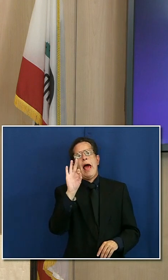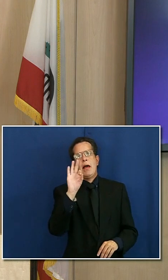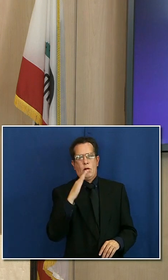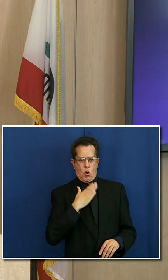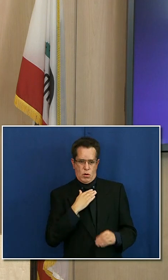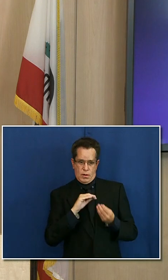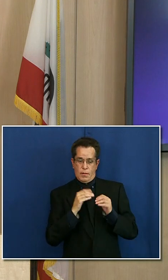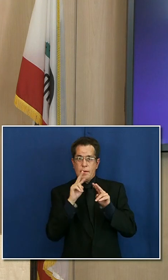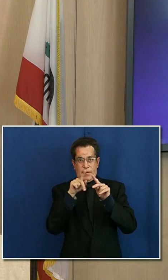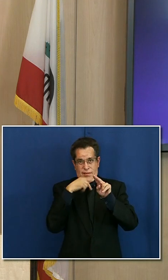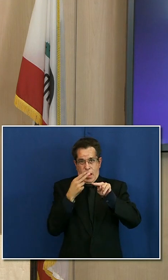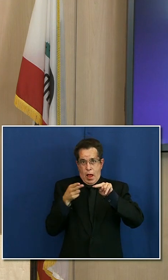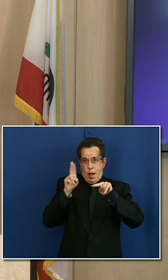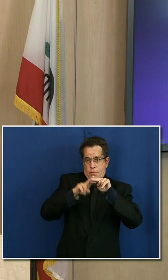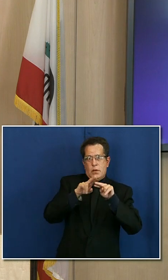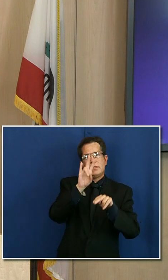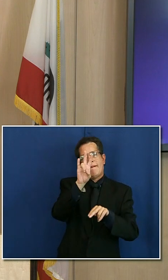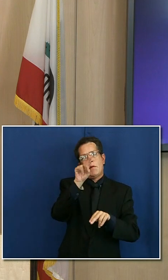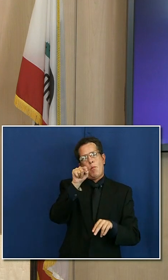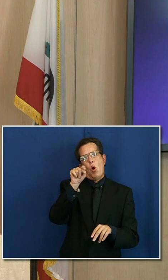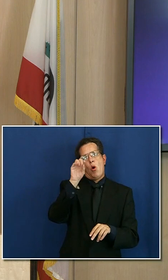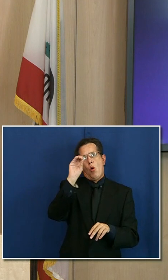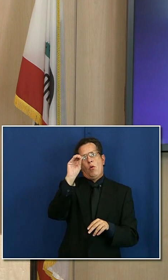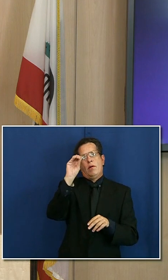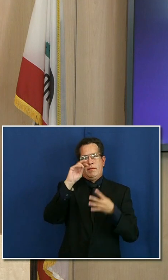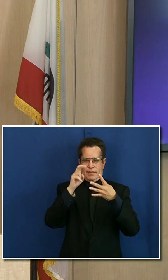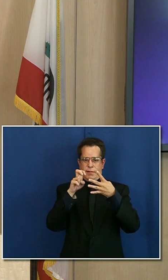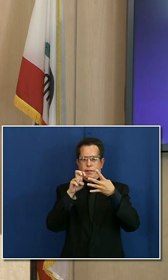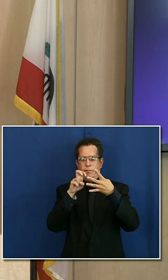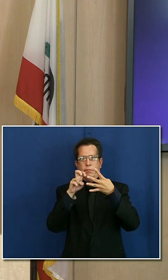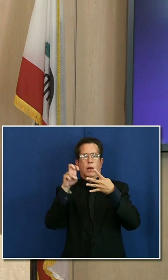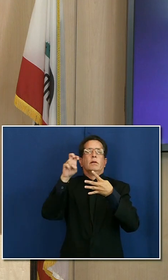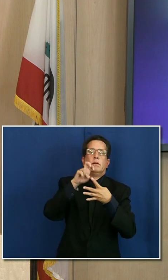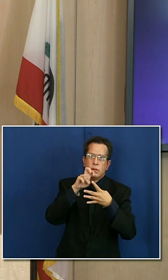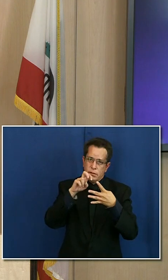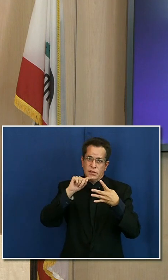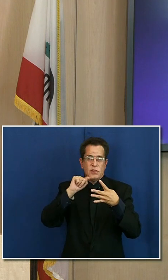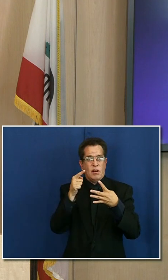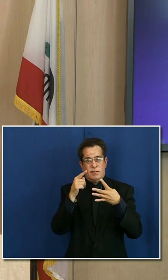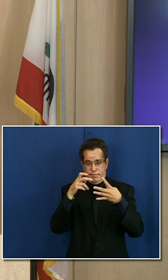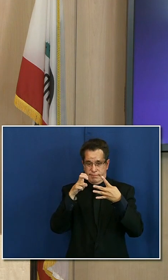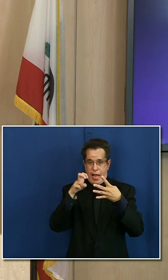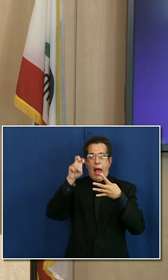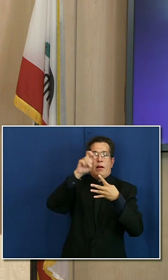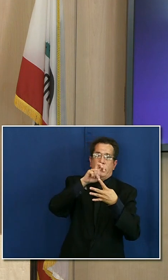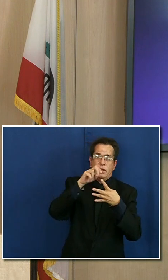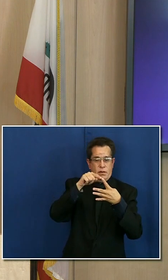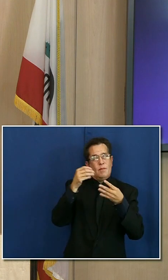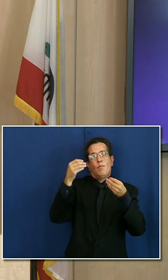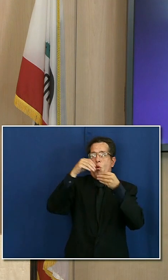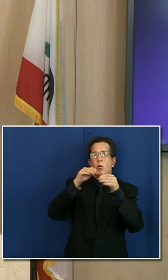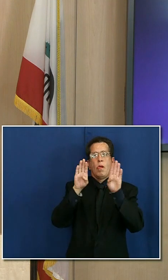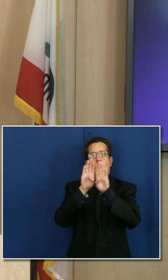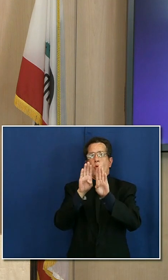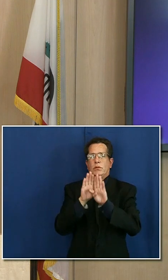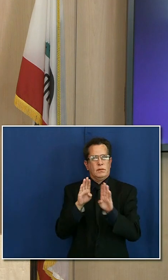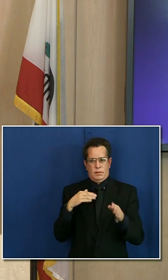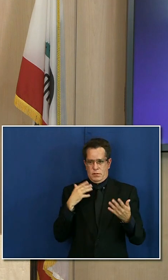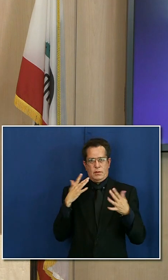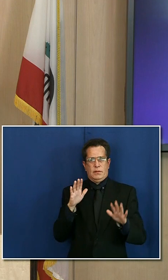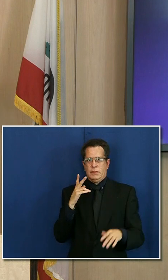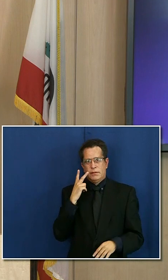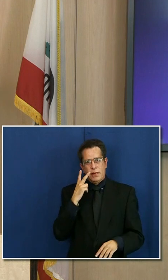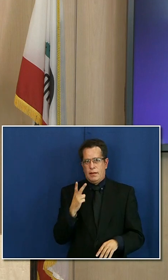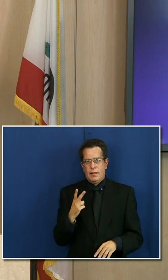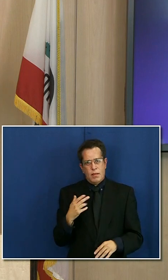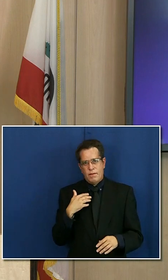we go up 0.1%, that's 7, that would begin the clock counting on that higher tier. And that is a situation that we want to avoid.